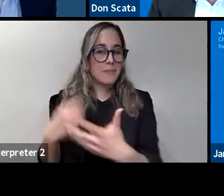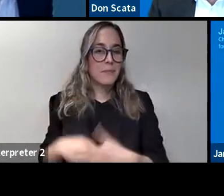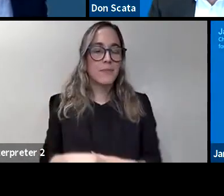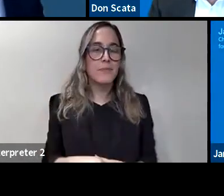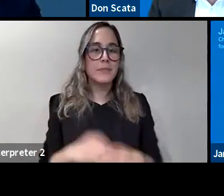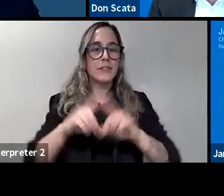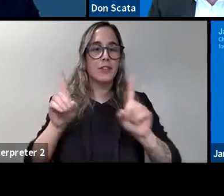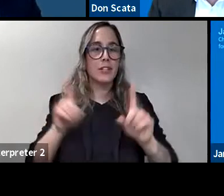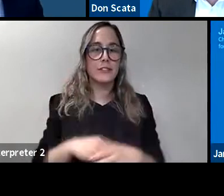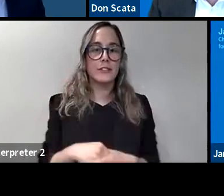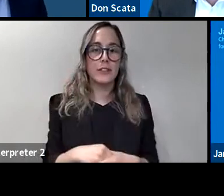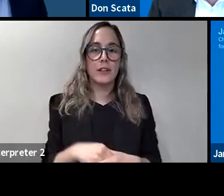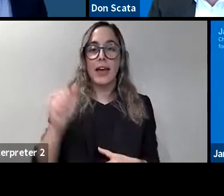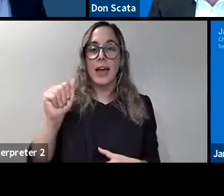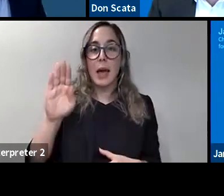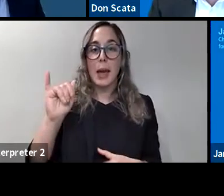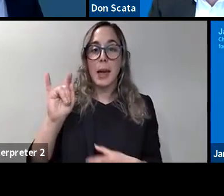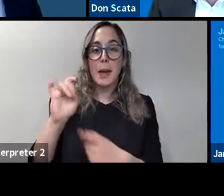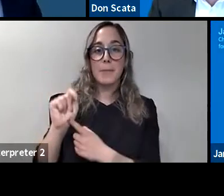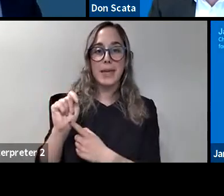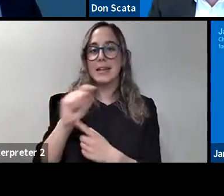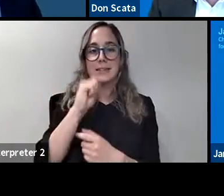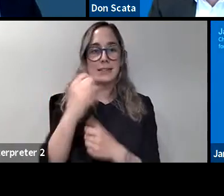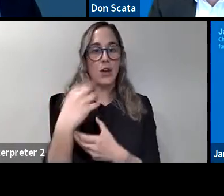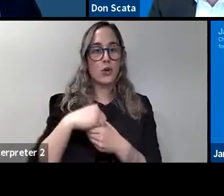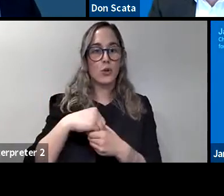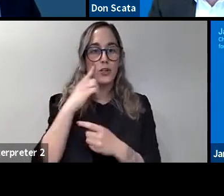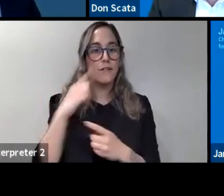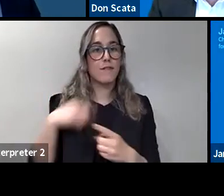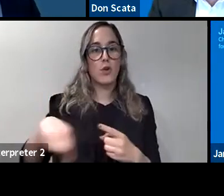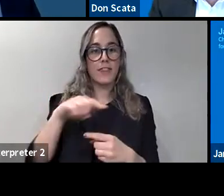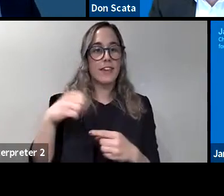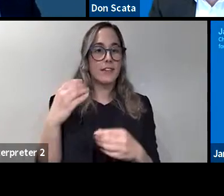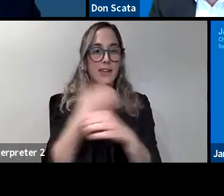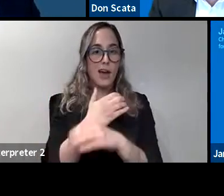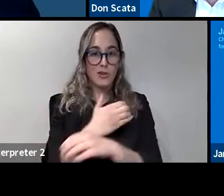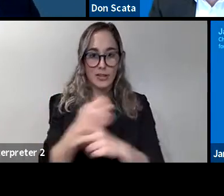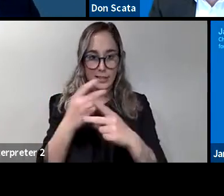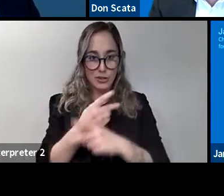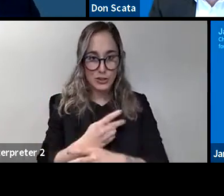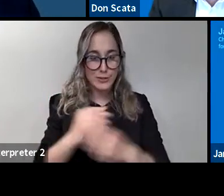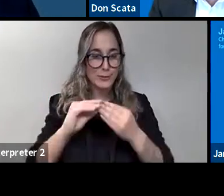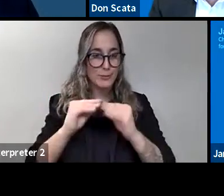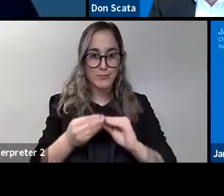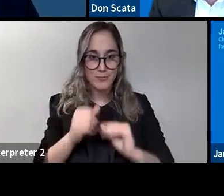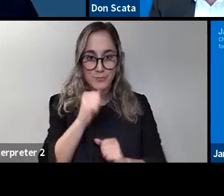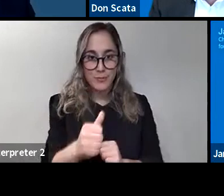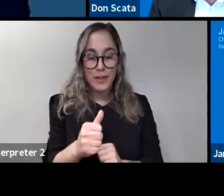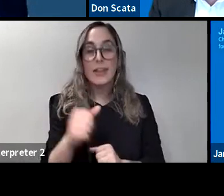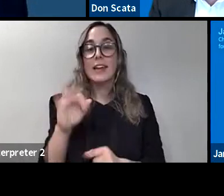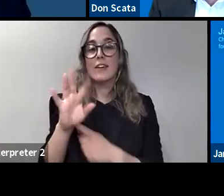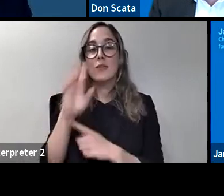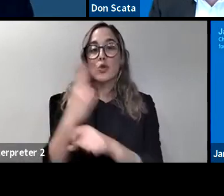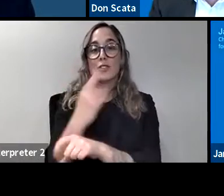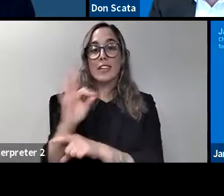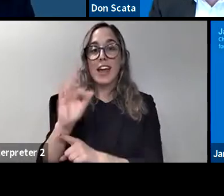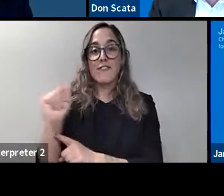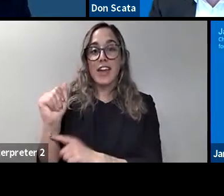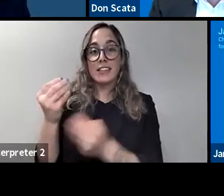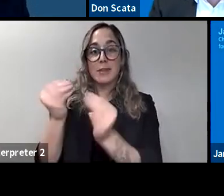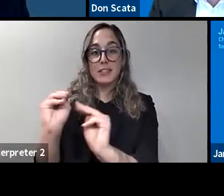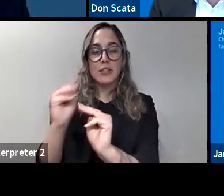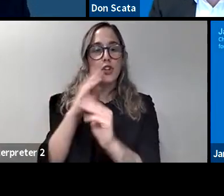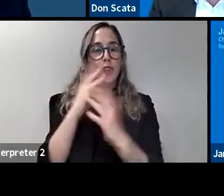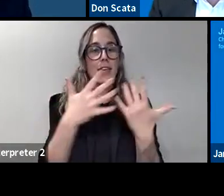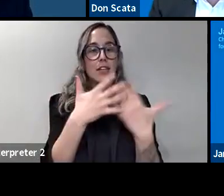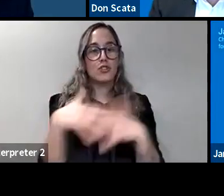No, ambient is not taken into account for these calculations. We're using the FAA's methodology of the integrated